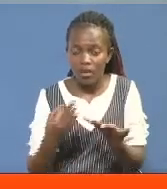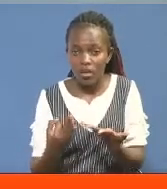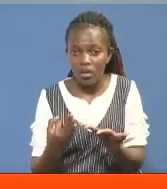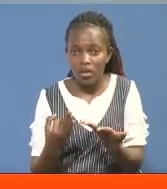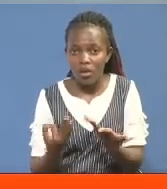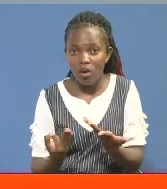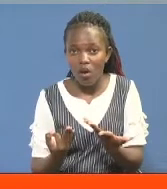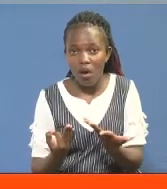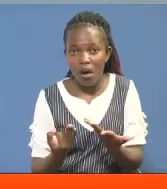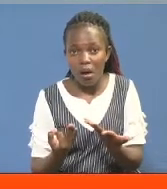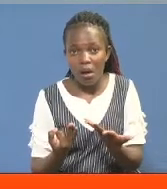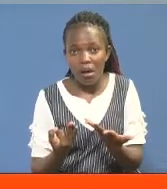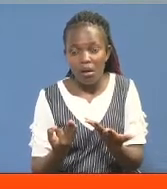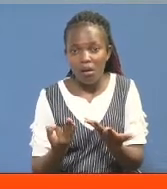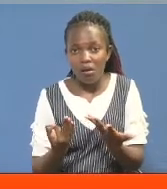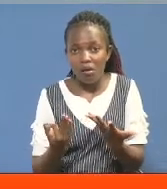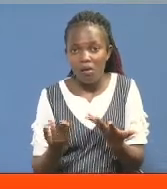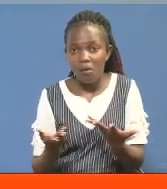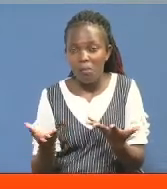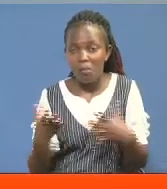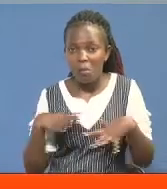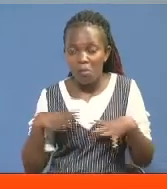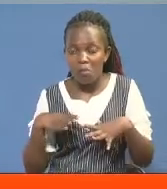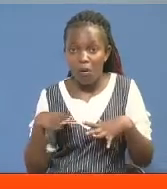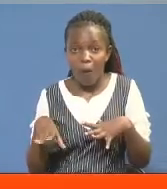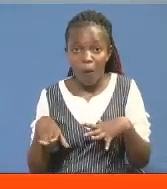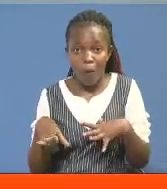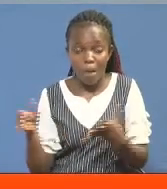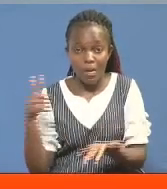entirety in terms of citizen participation?